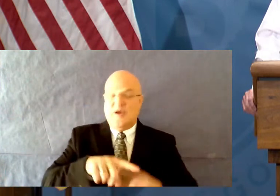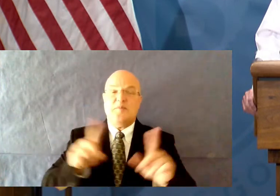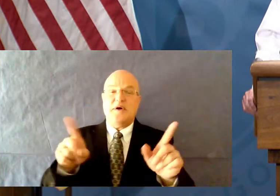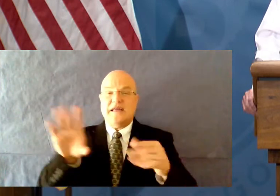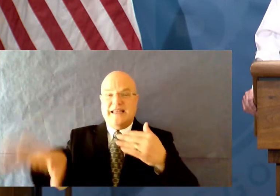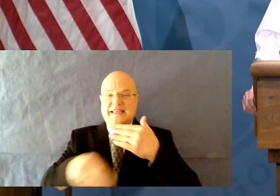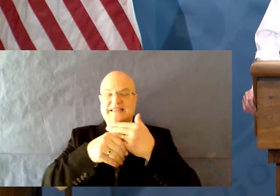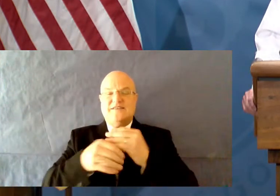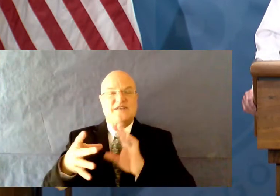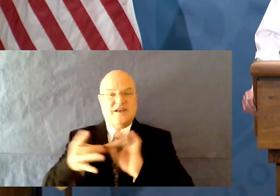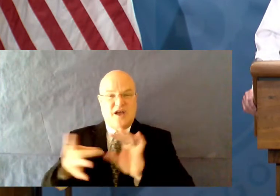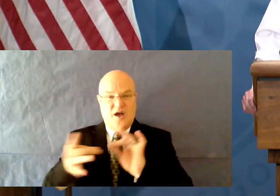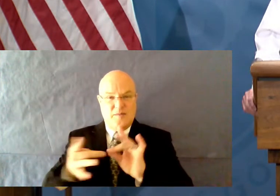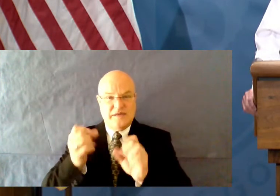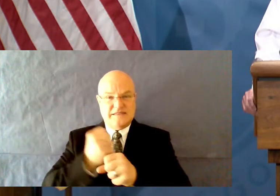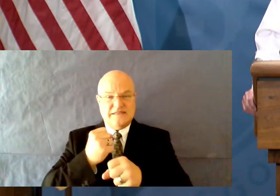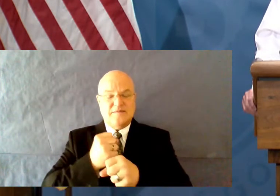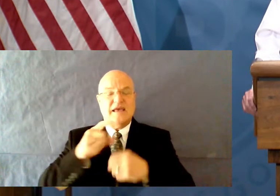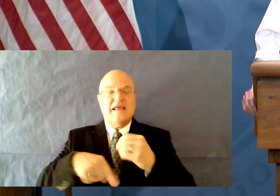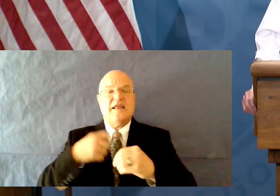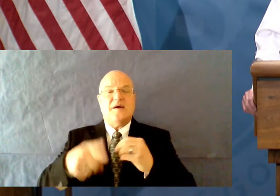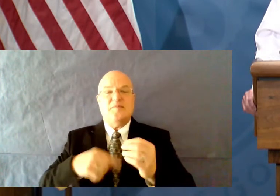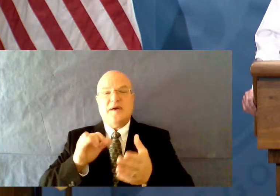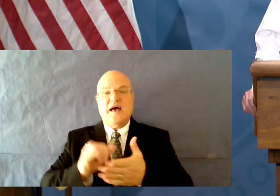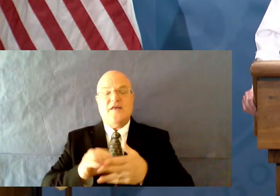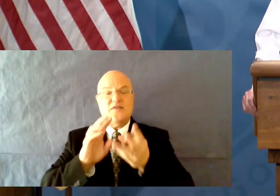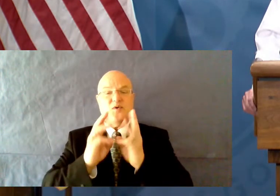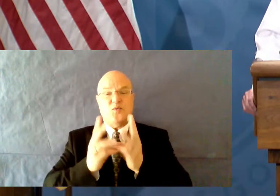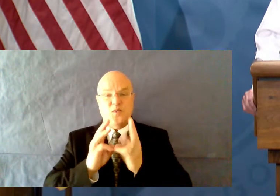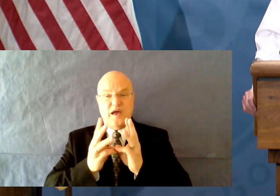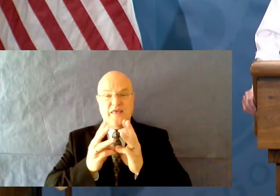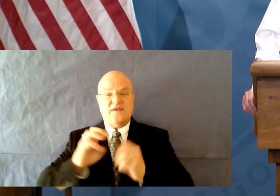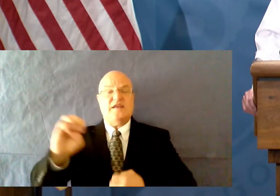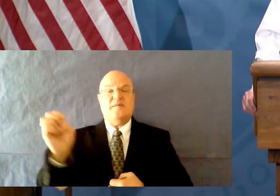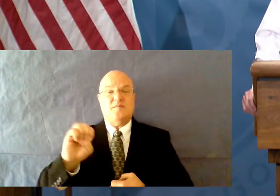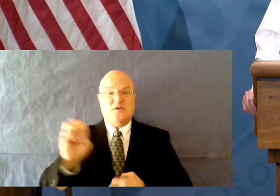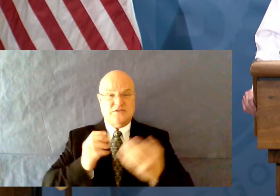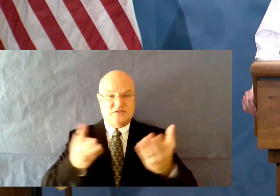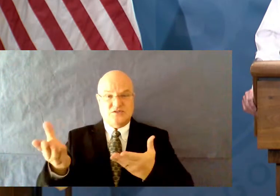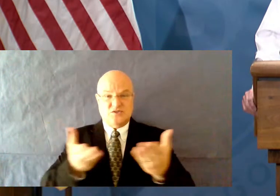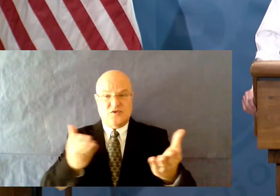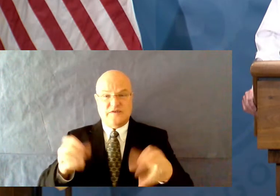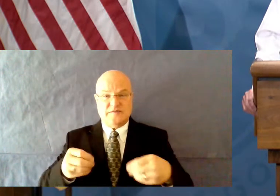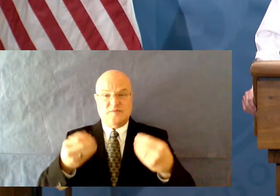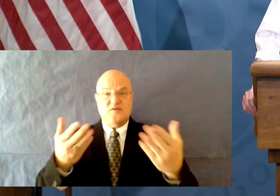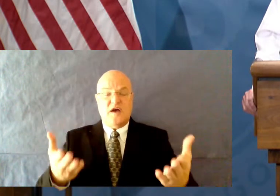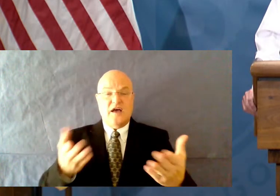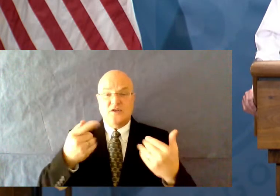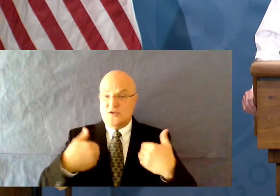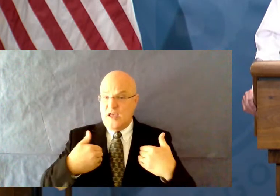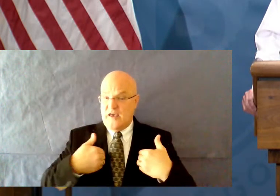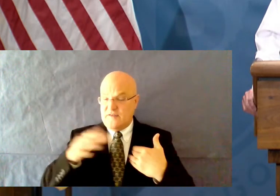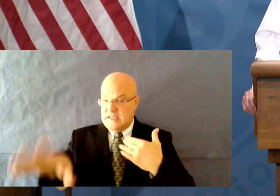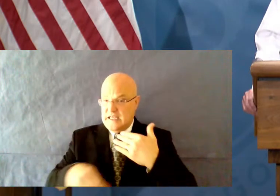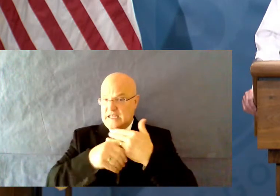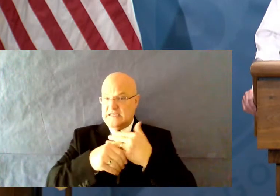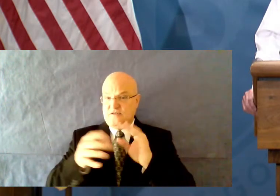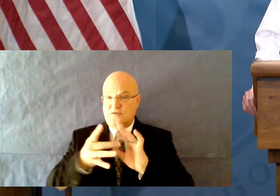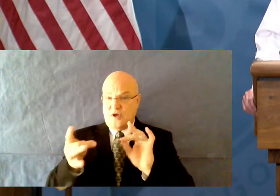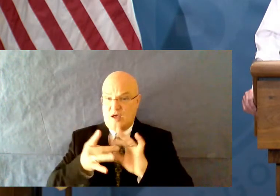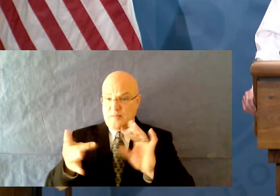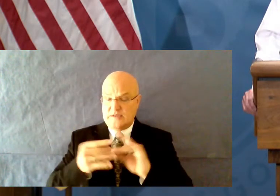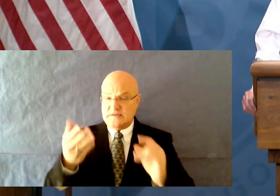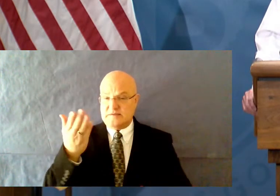the comments that I made on the weather and the emergency services being provided, did you have any additional comment?